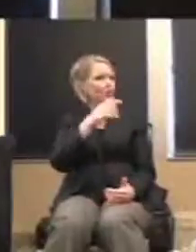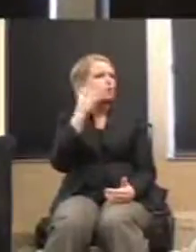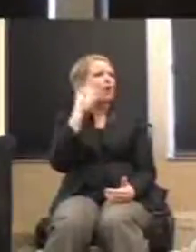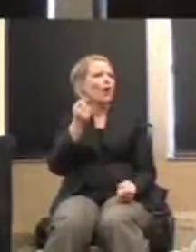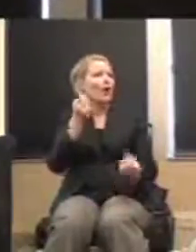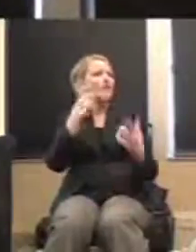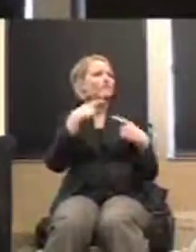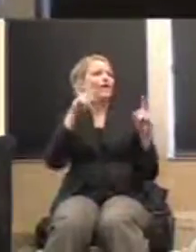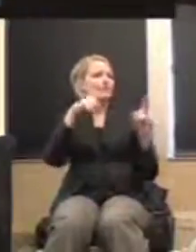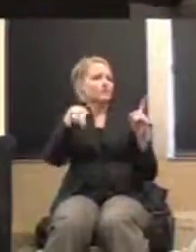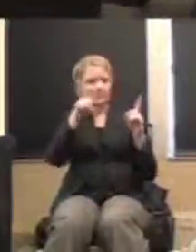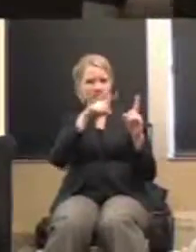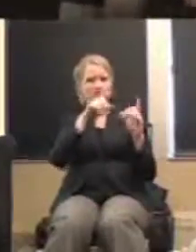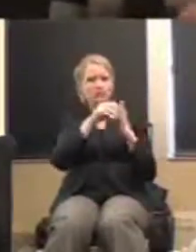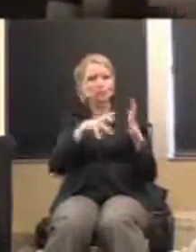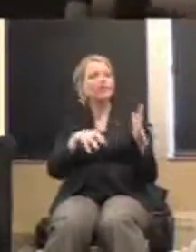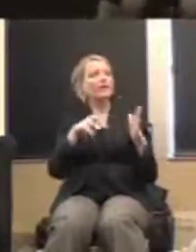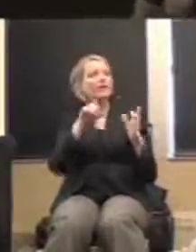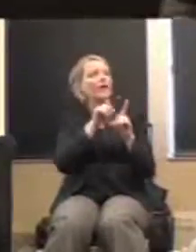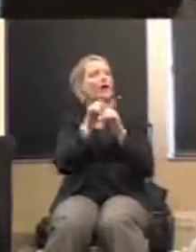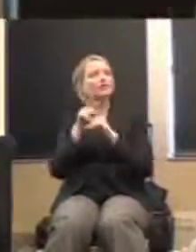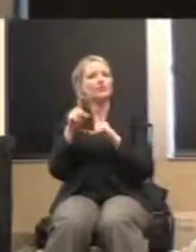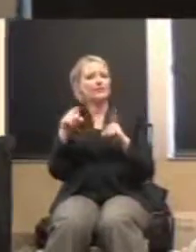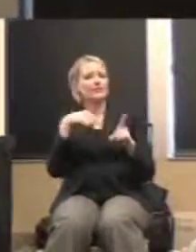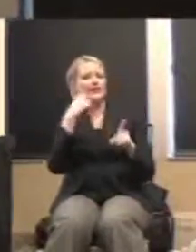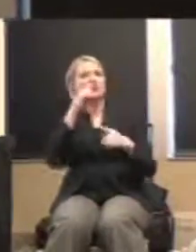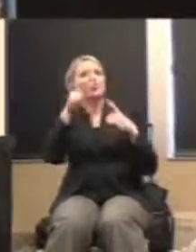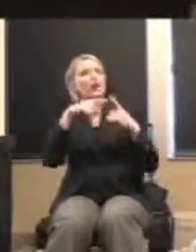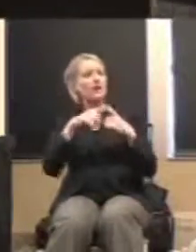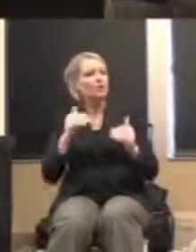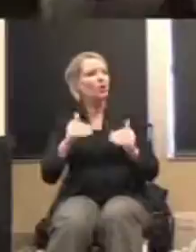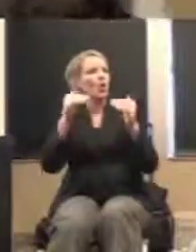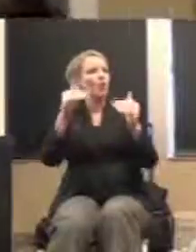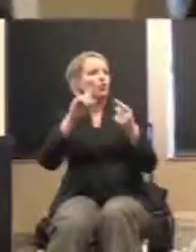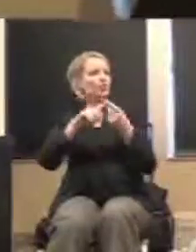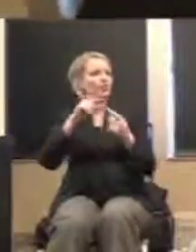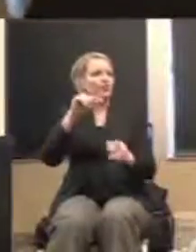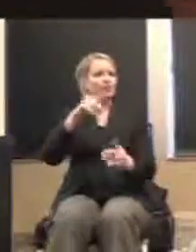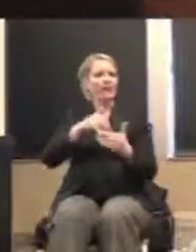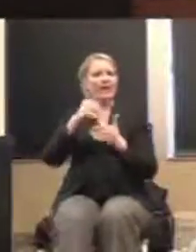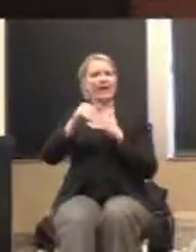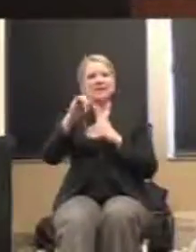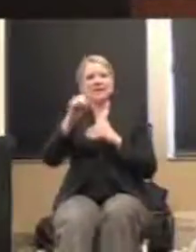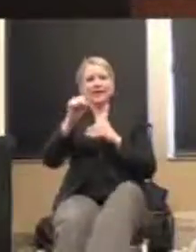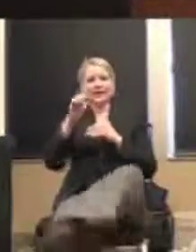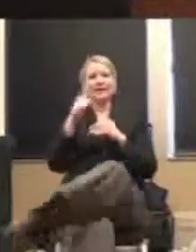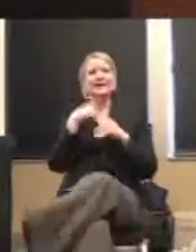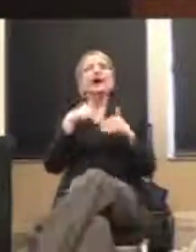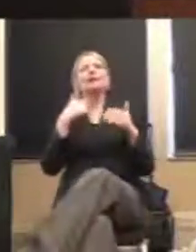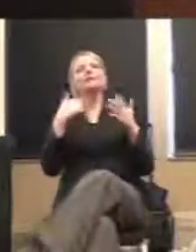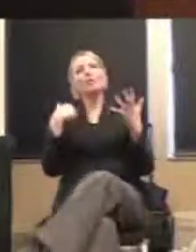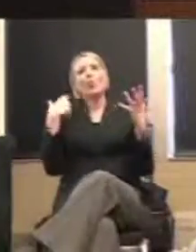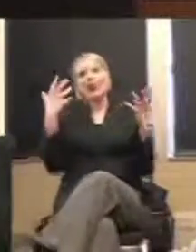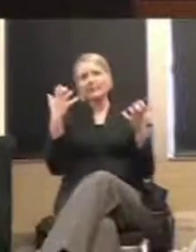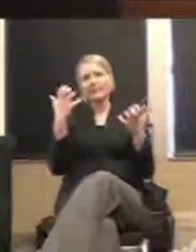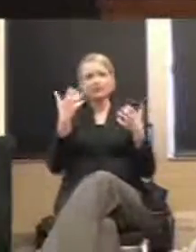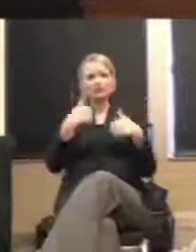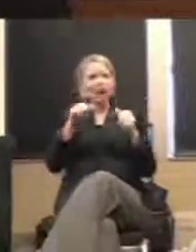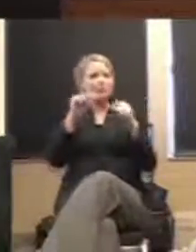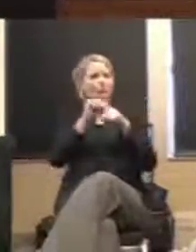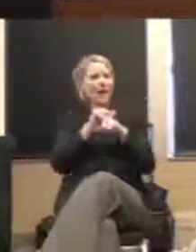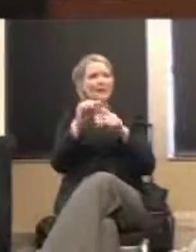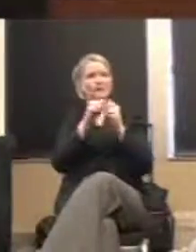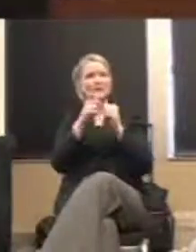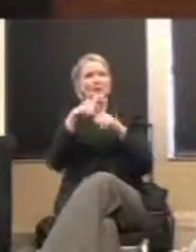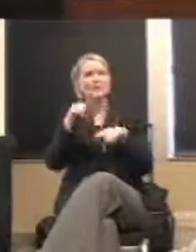is. And that also tells you when to move on to the next phase. We were hoping we'd have enough time to practice, but I don't know that we do. But I want to make sure